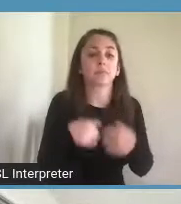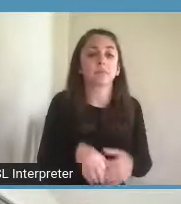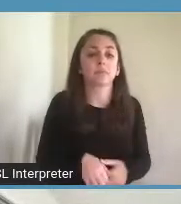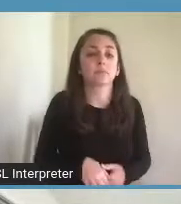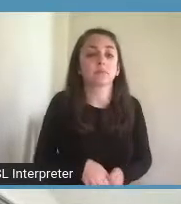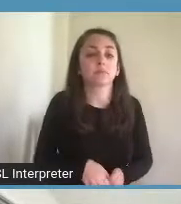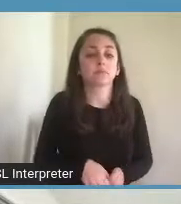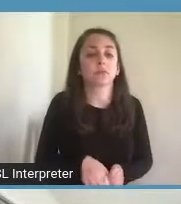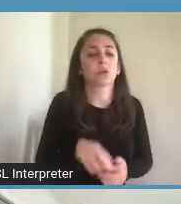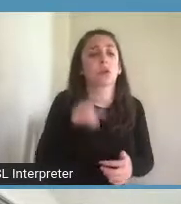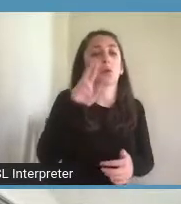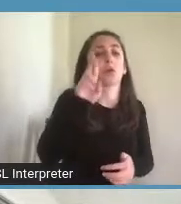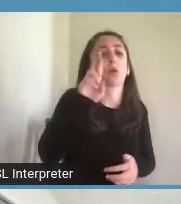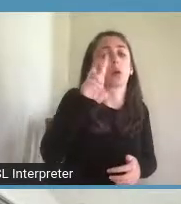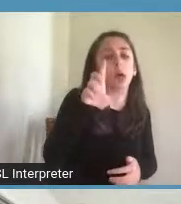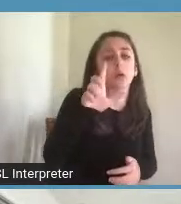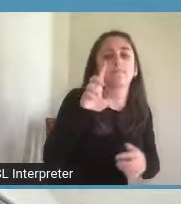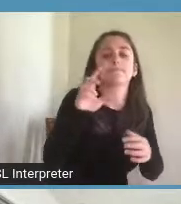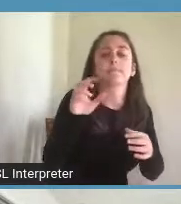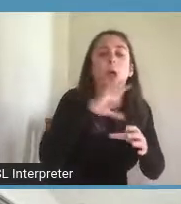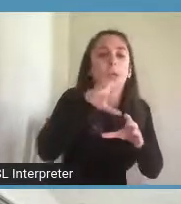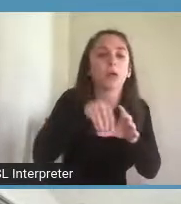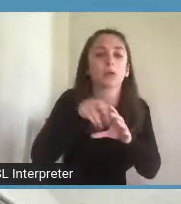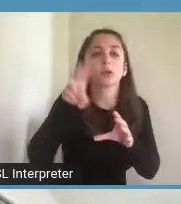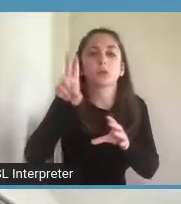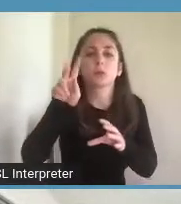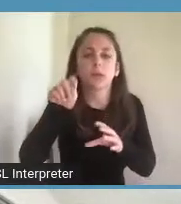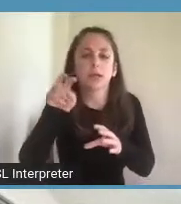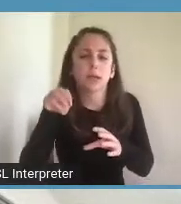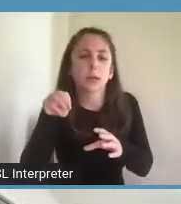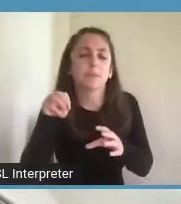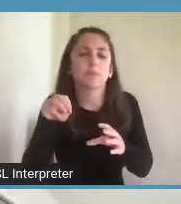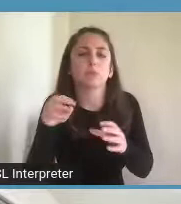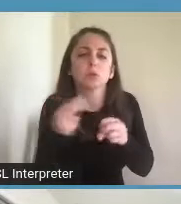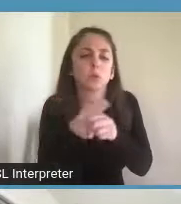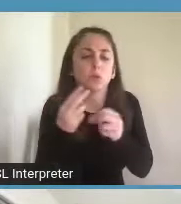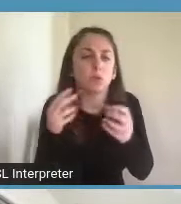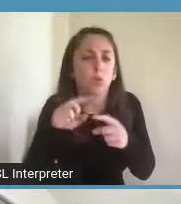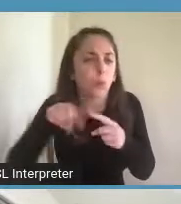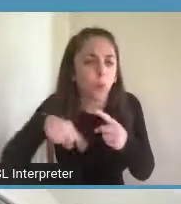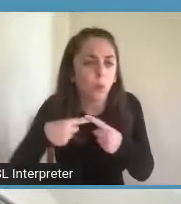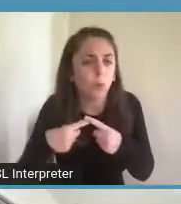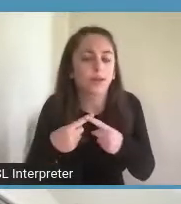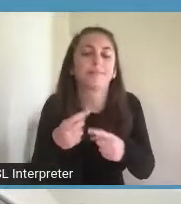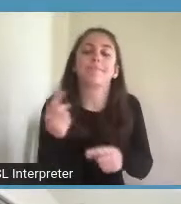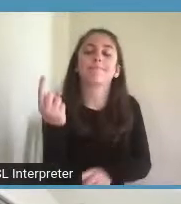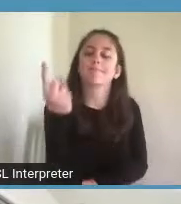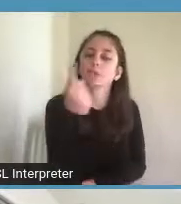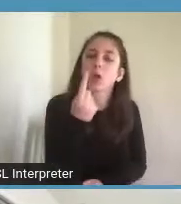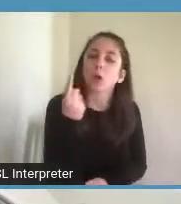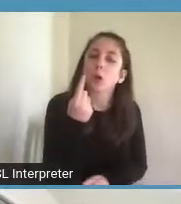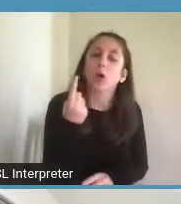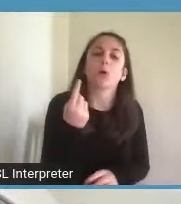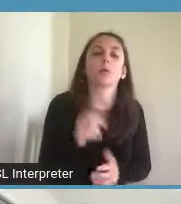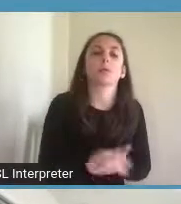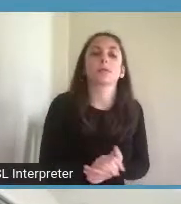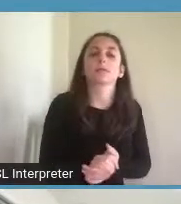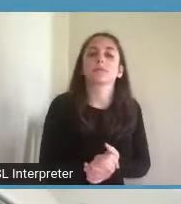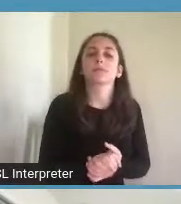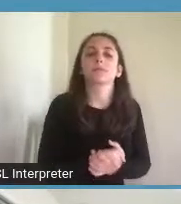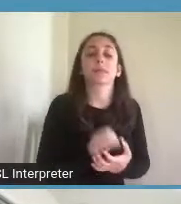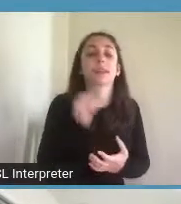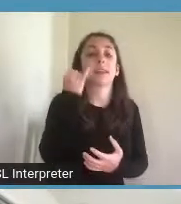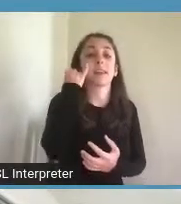with a UTM code? I say pretty much always, except when you're linking from your own website. So if you're sending a link